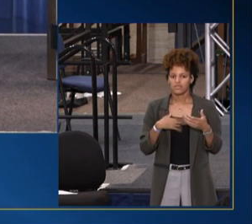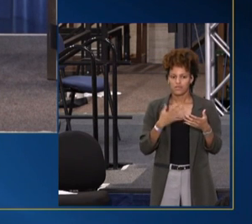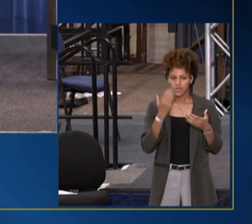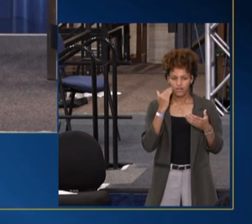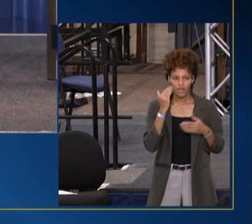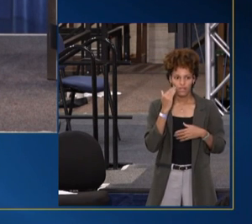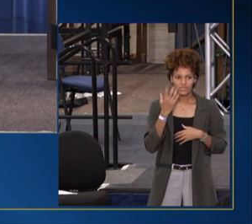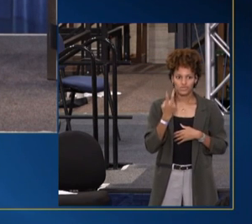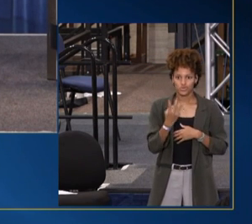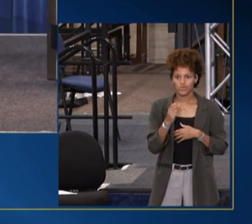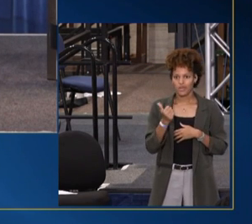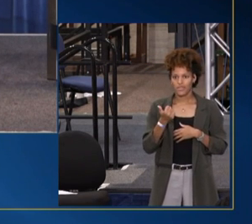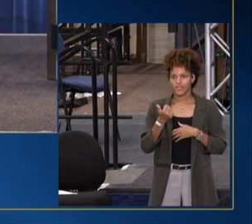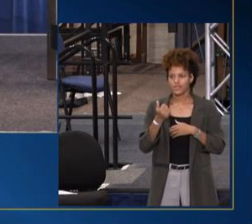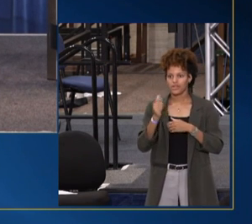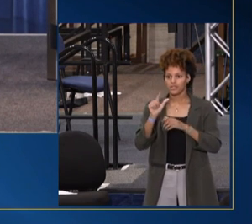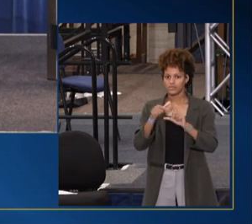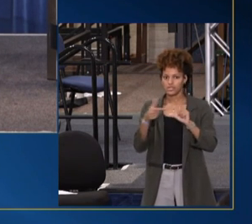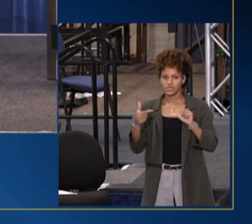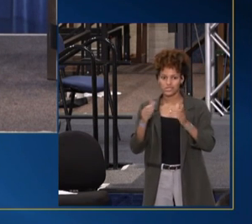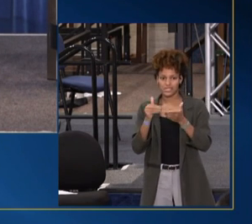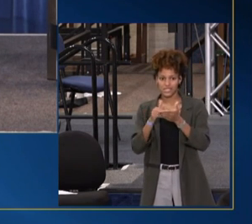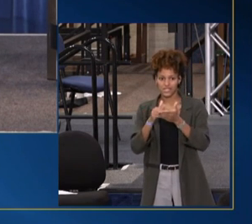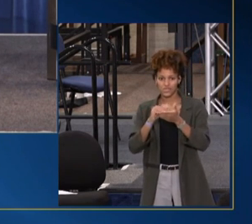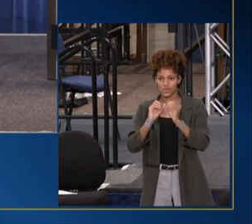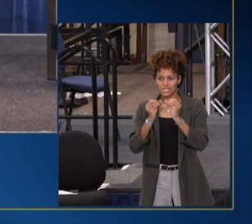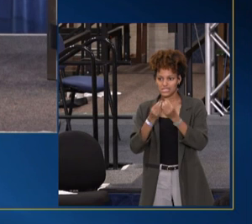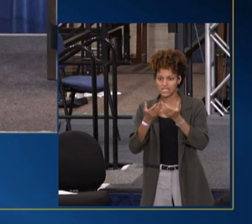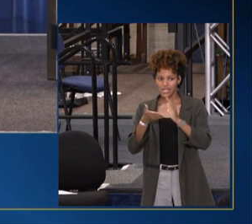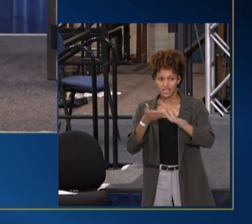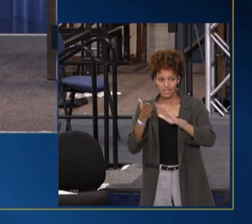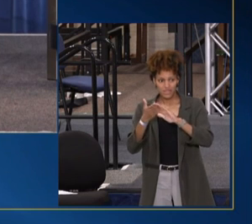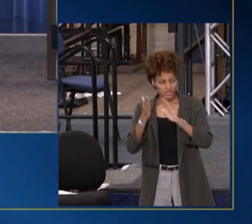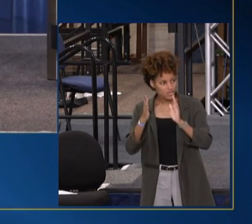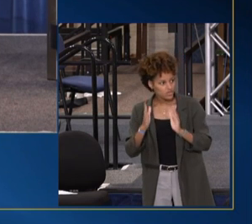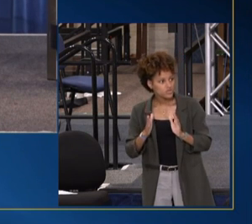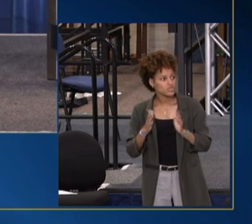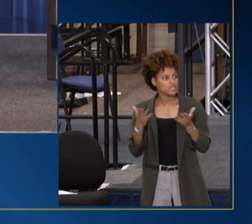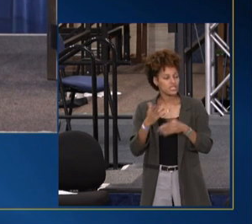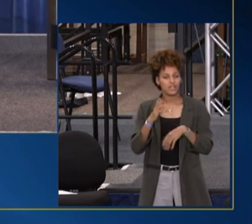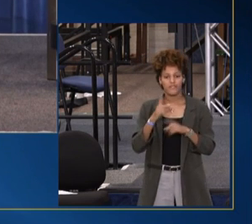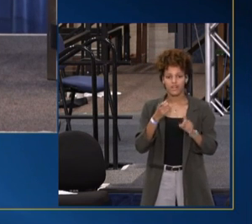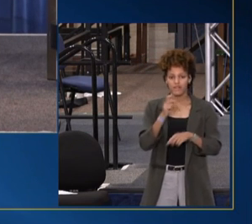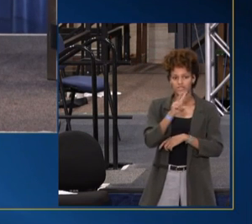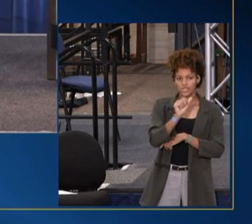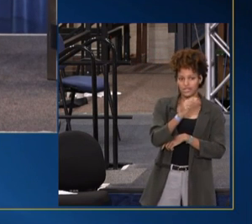there's at least two other LGBT center leaders here as well, from Virginia and Pennsylvania.